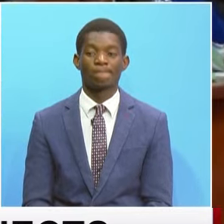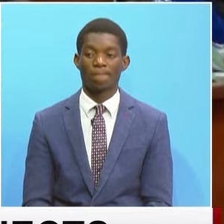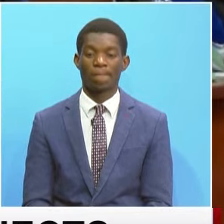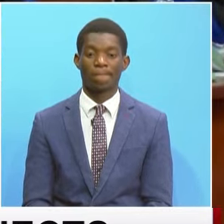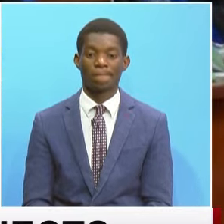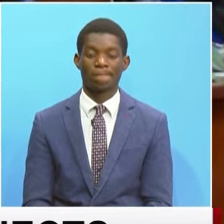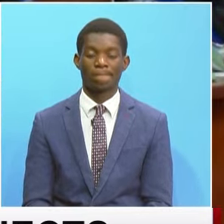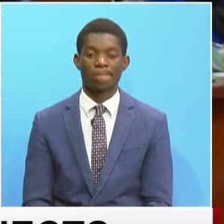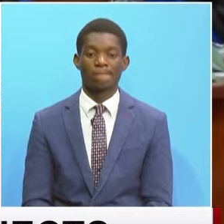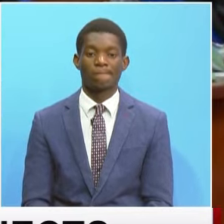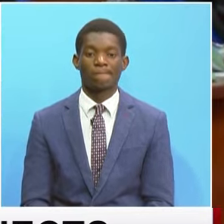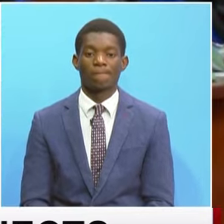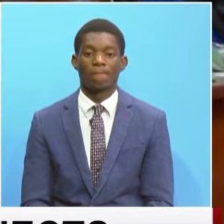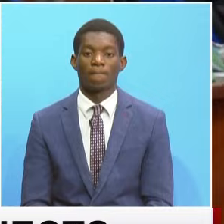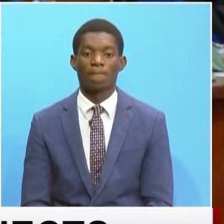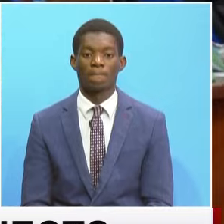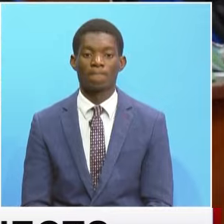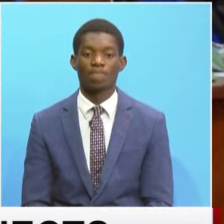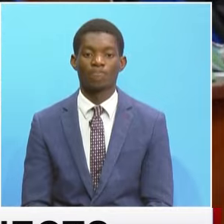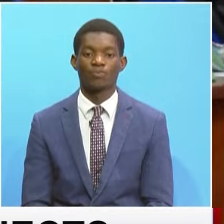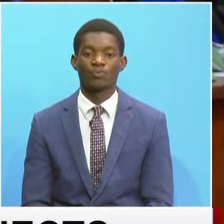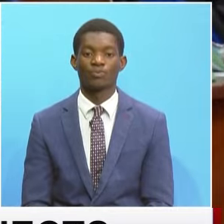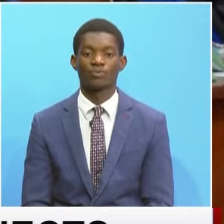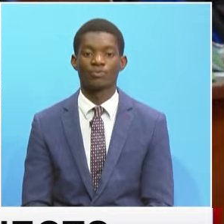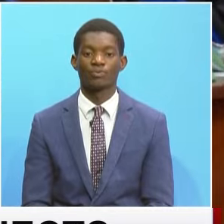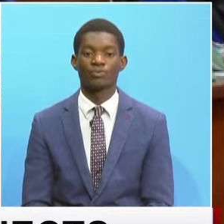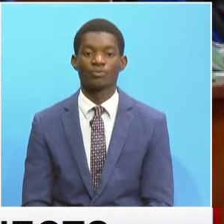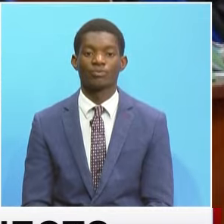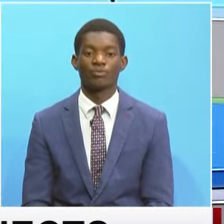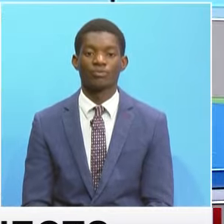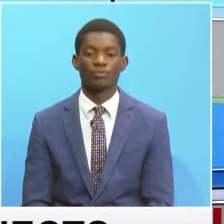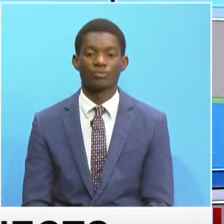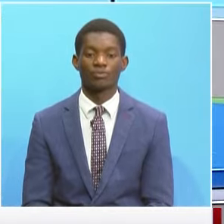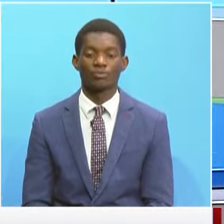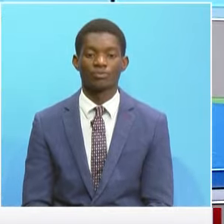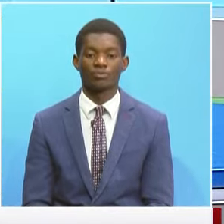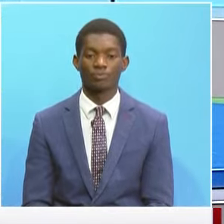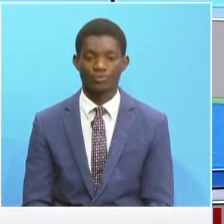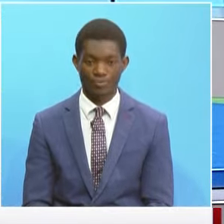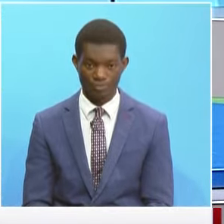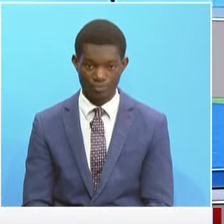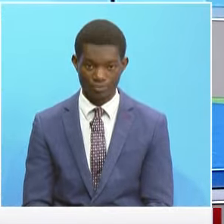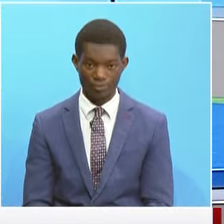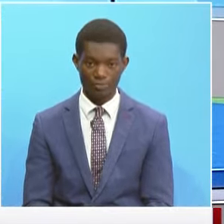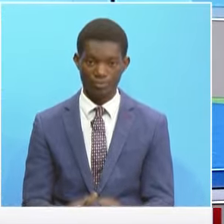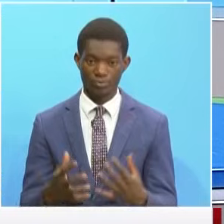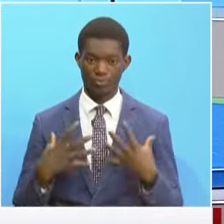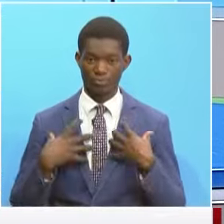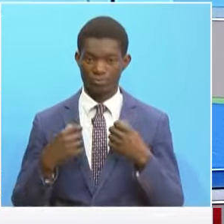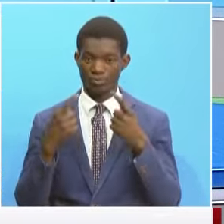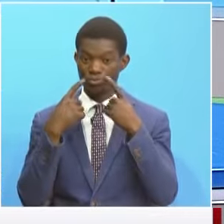Reporting for Zanis News in Solwezi District, Jennifer Mtoshi. And now in health